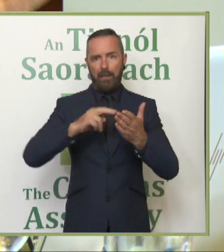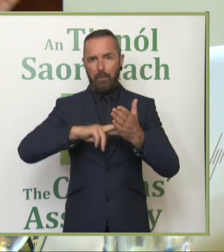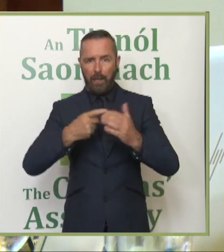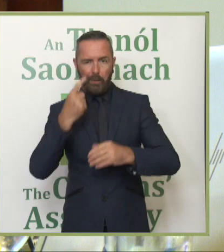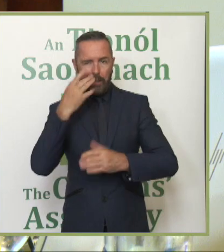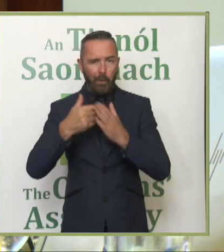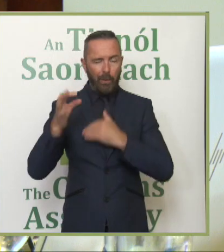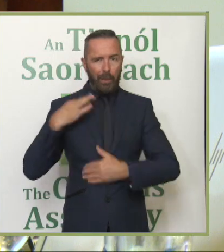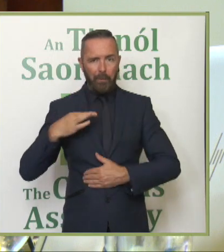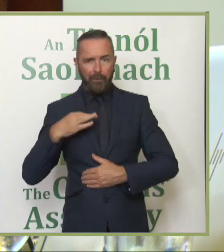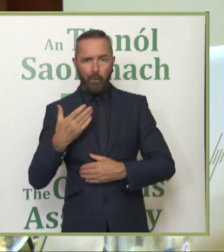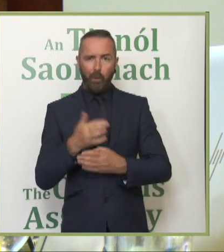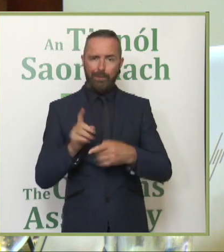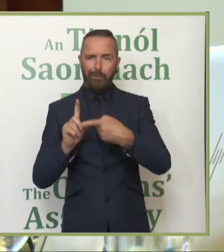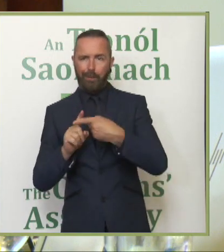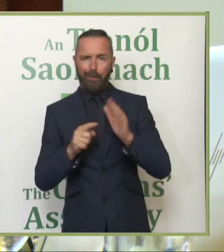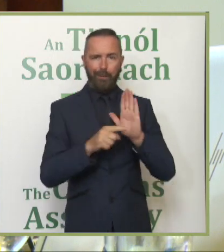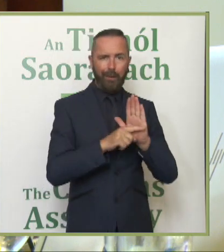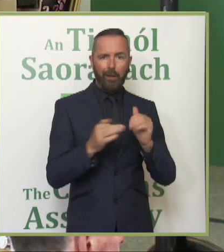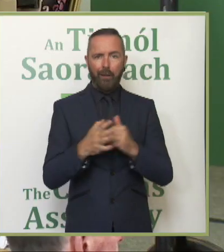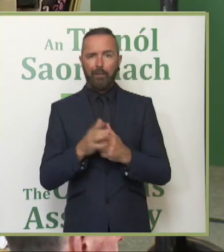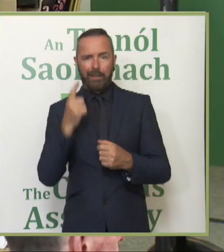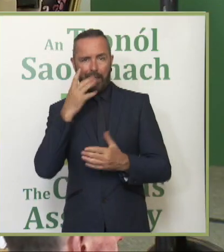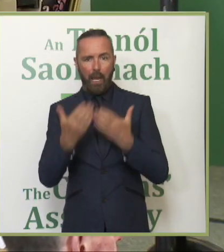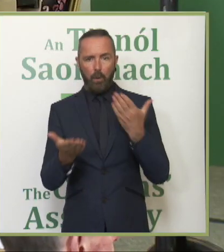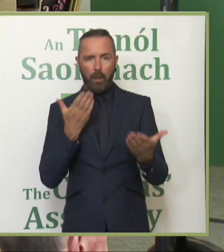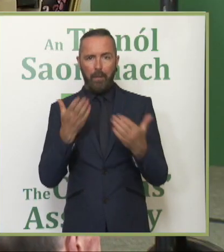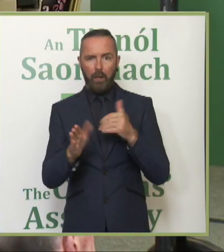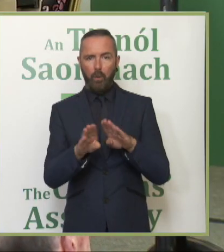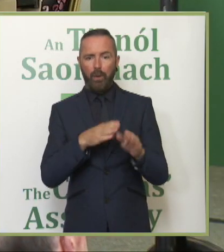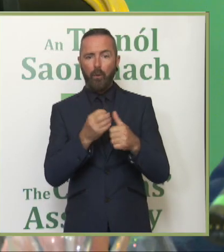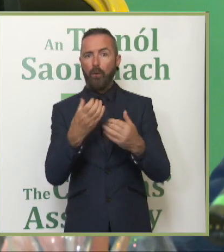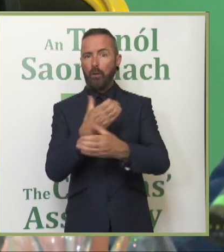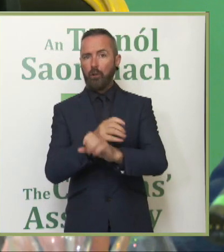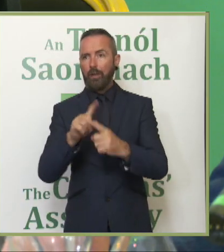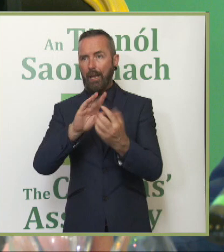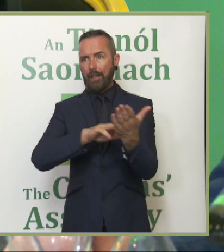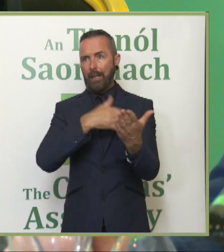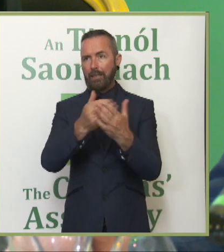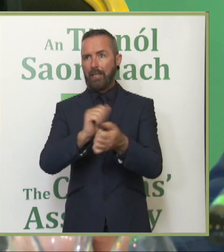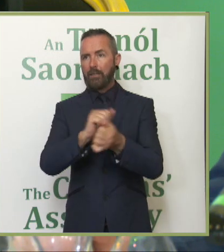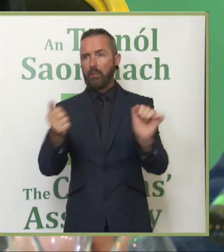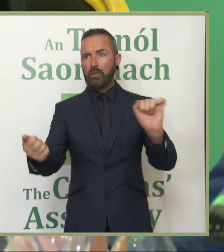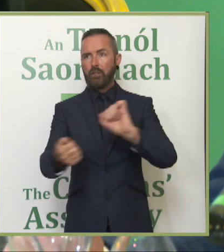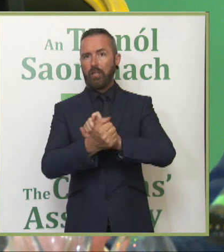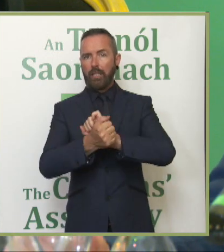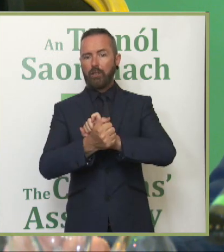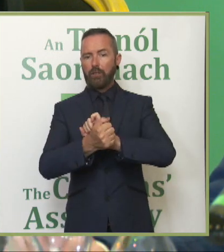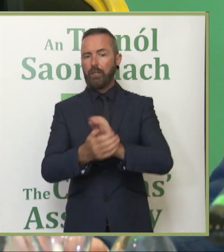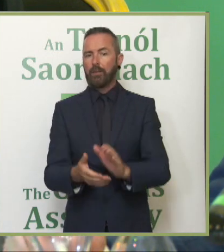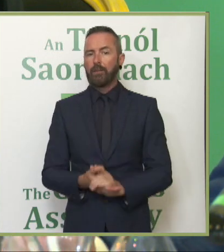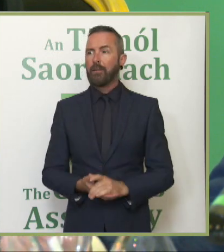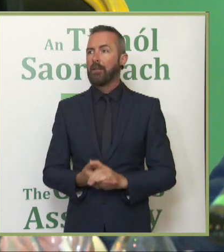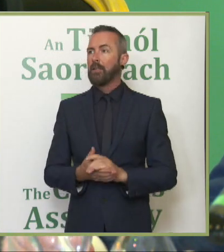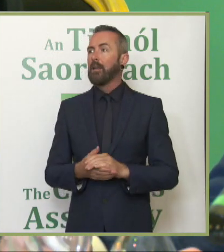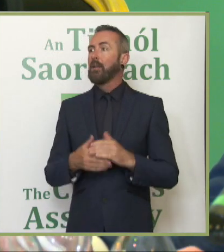benefits, and also how does it compare with other administrations and legislation change. I'm going to draw this discussion now